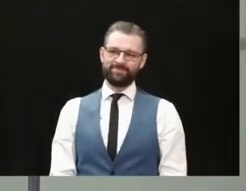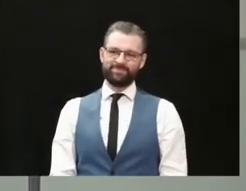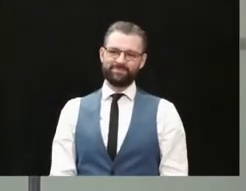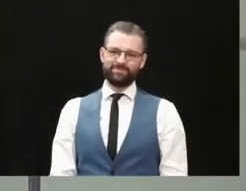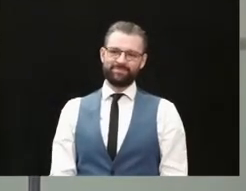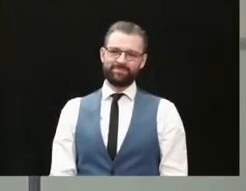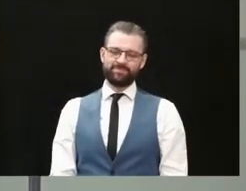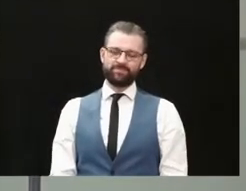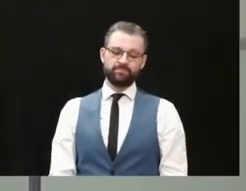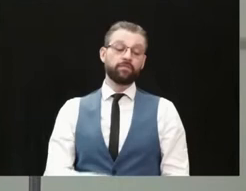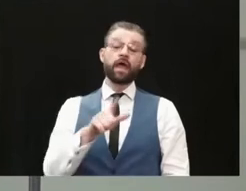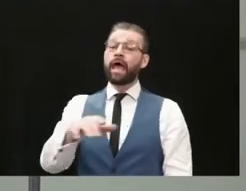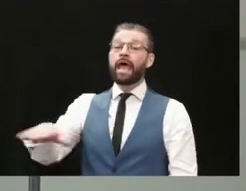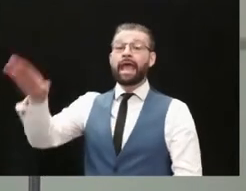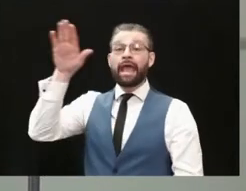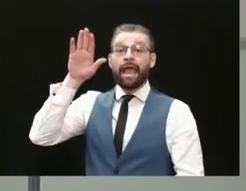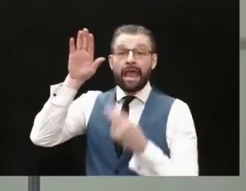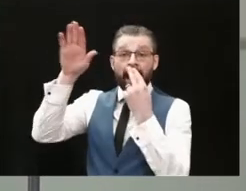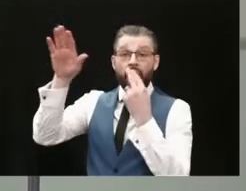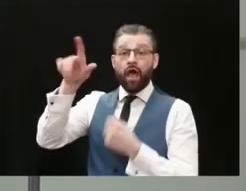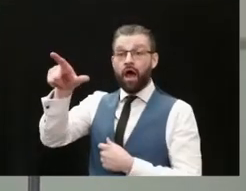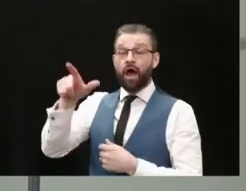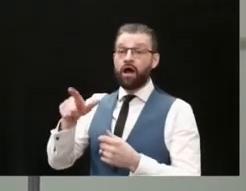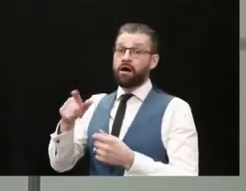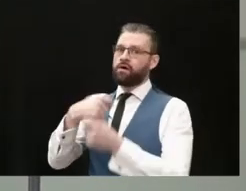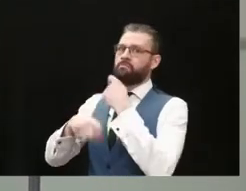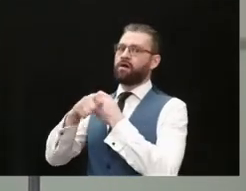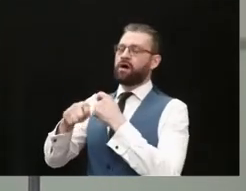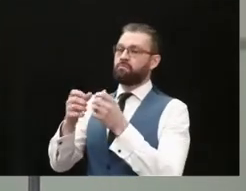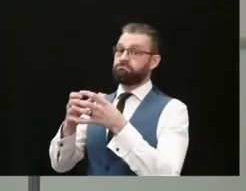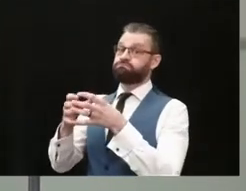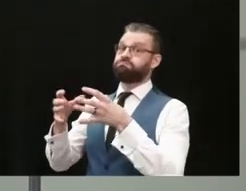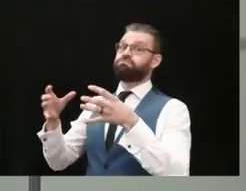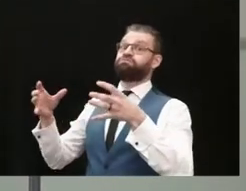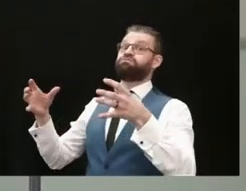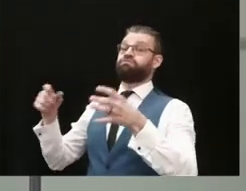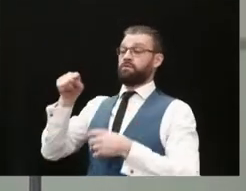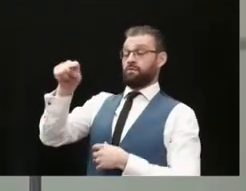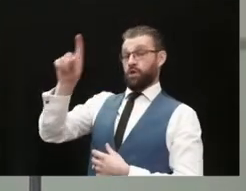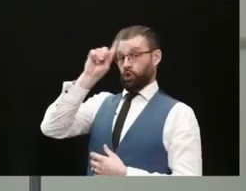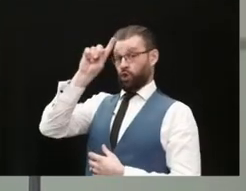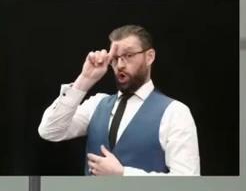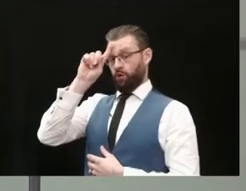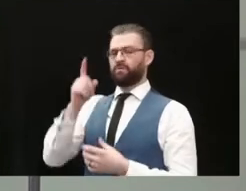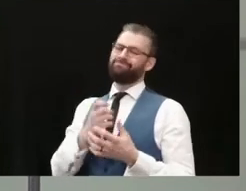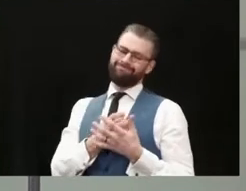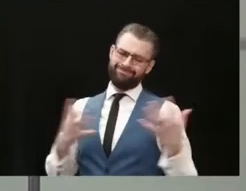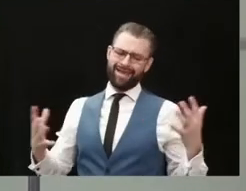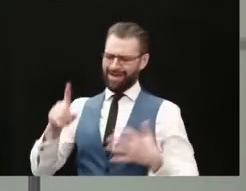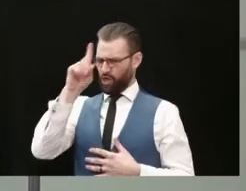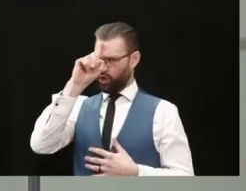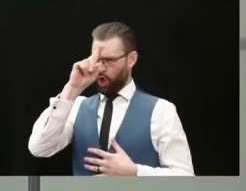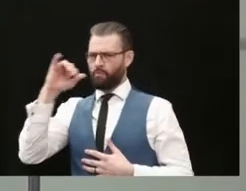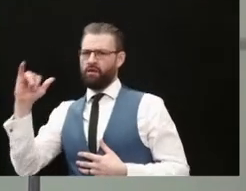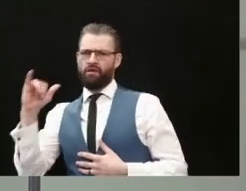With the rise of Hitler in Germany, many German refugees came over to